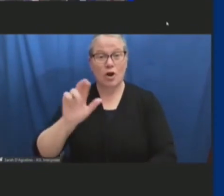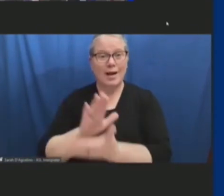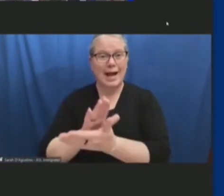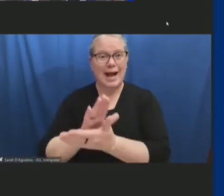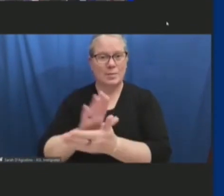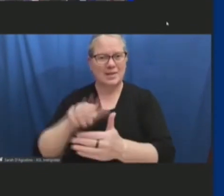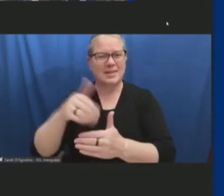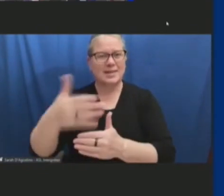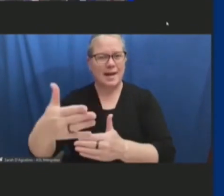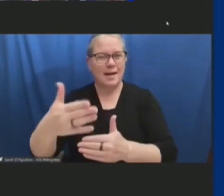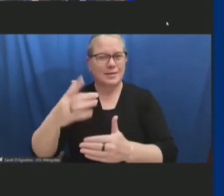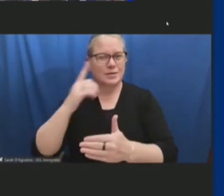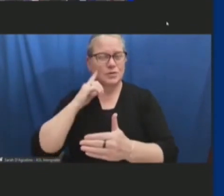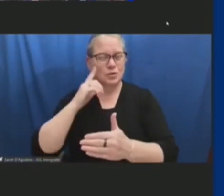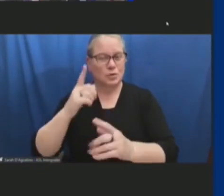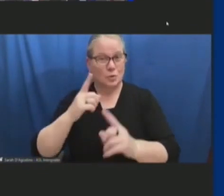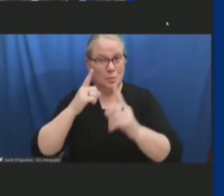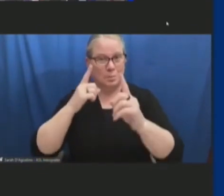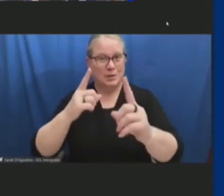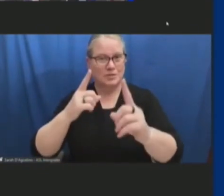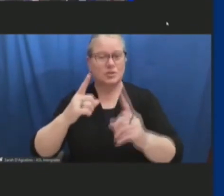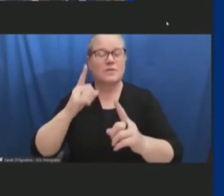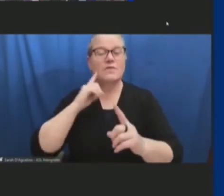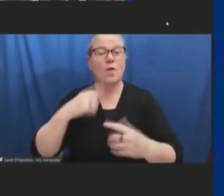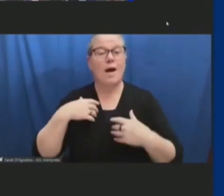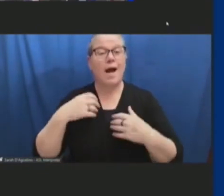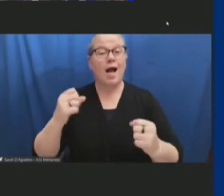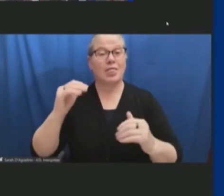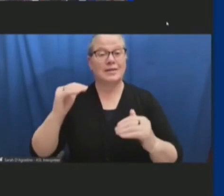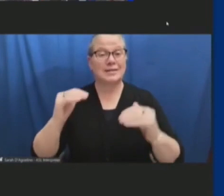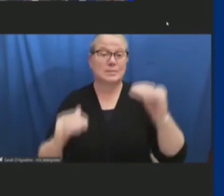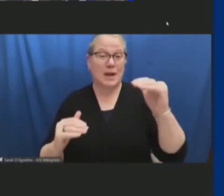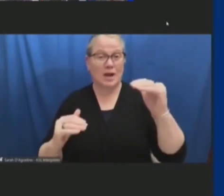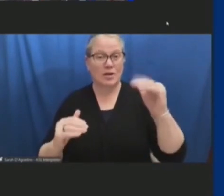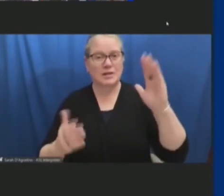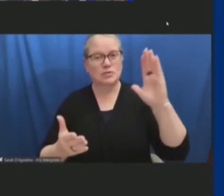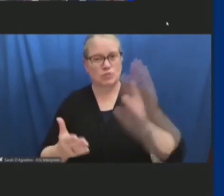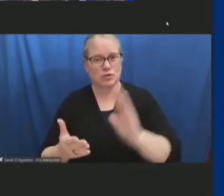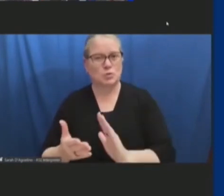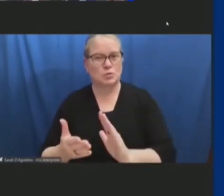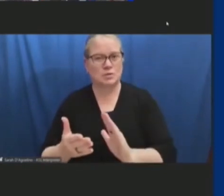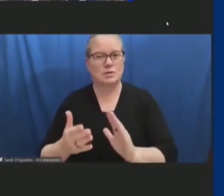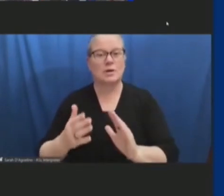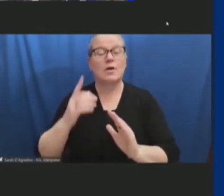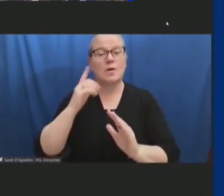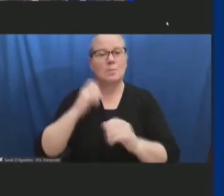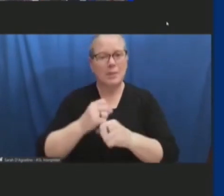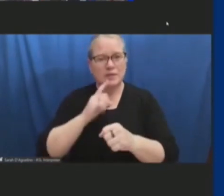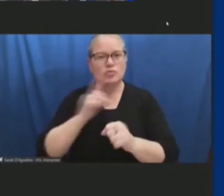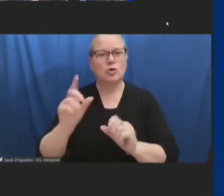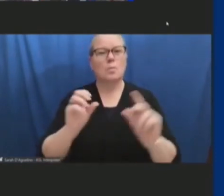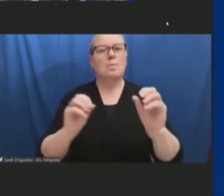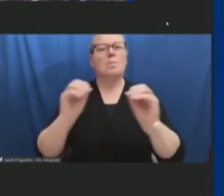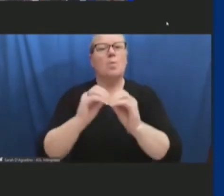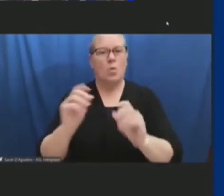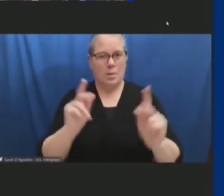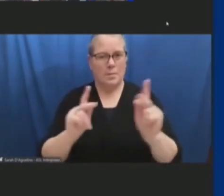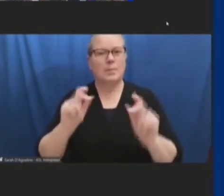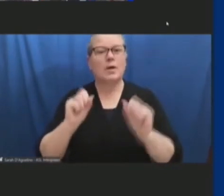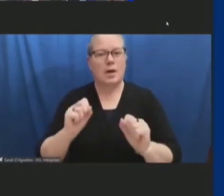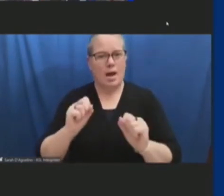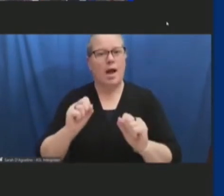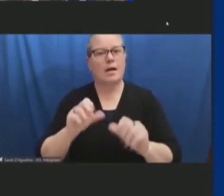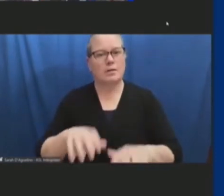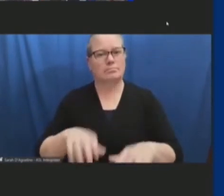to reduce health disparities and reduce the number of uninsured residents in our state. The goal of the Broker Academy is to create